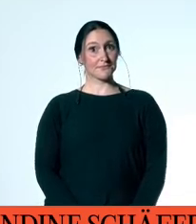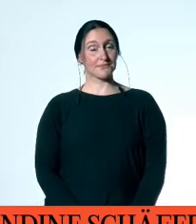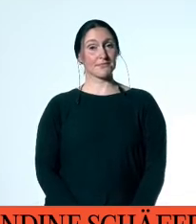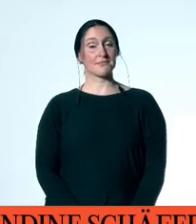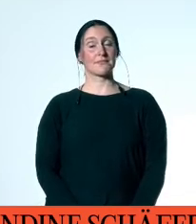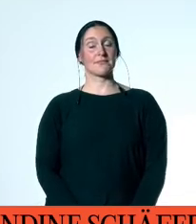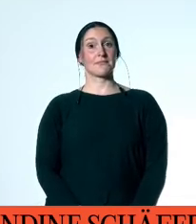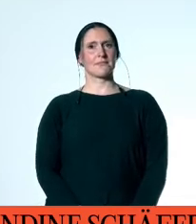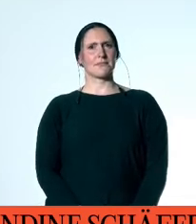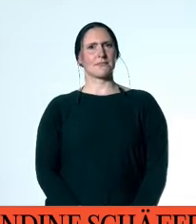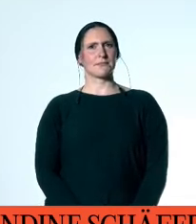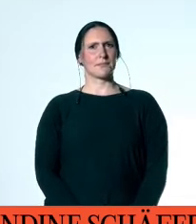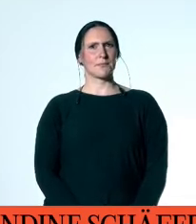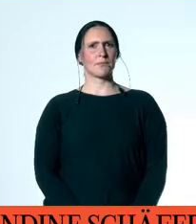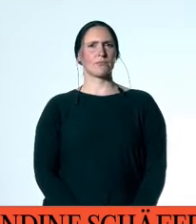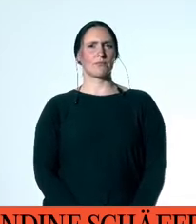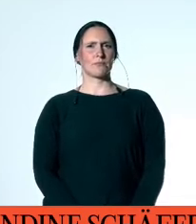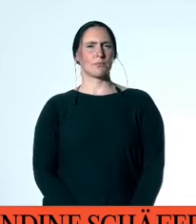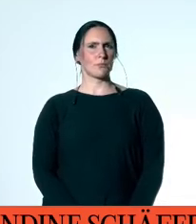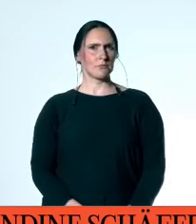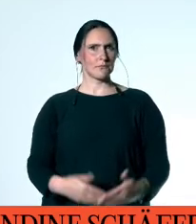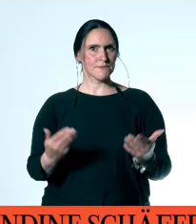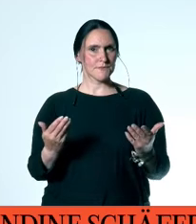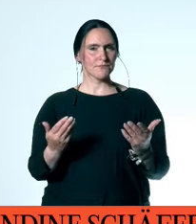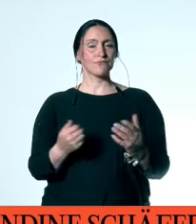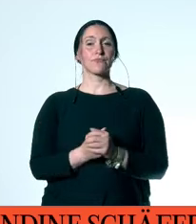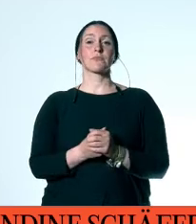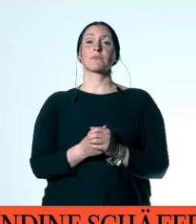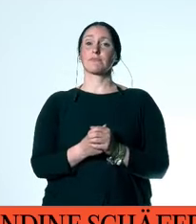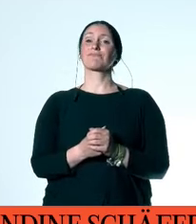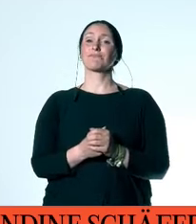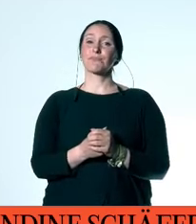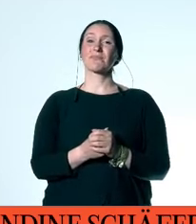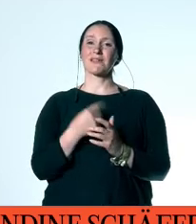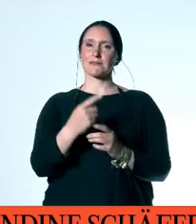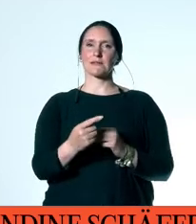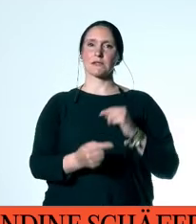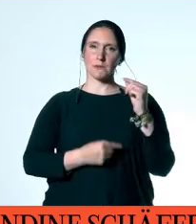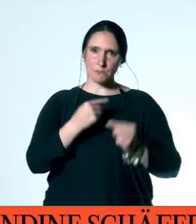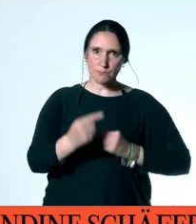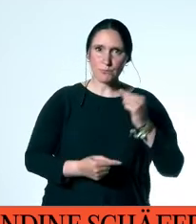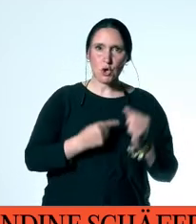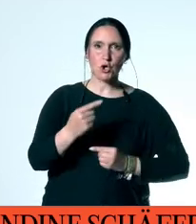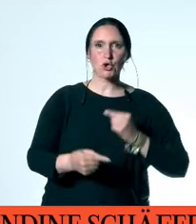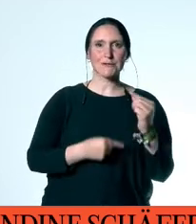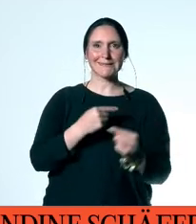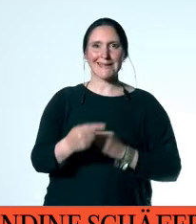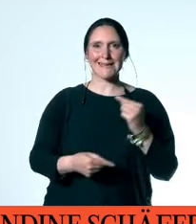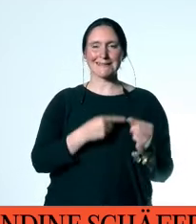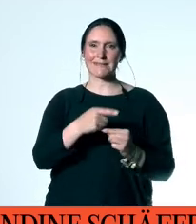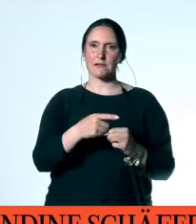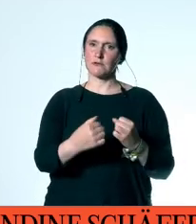Wir are really supportive of these processes. The Tejada women